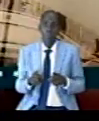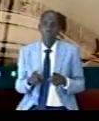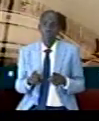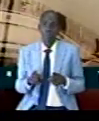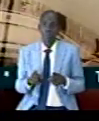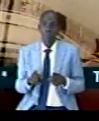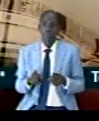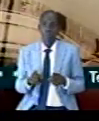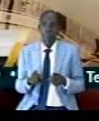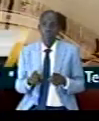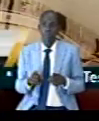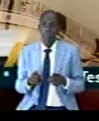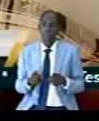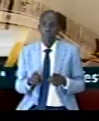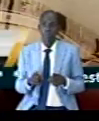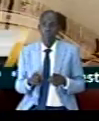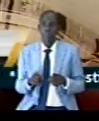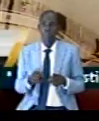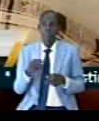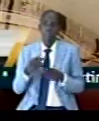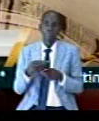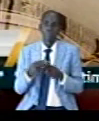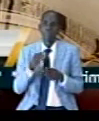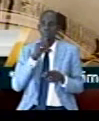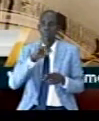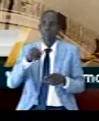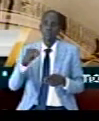My name is Joyce Musonda.